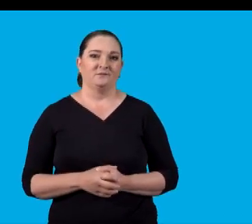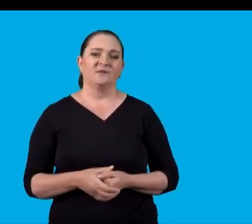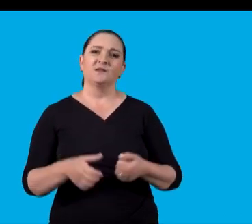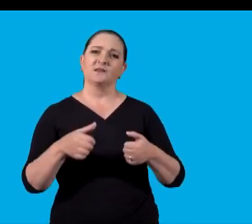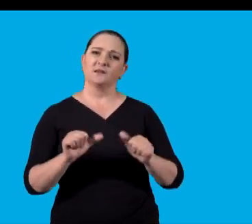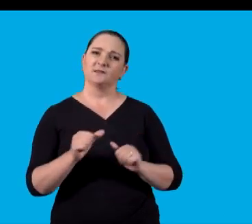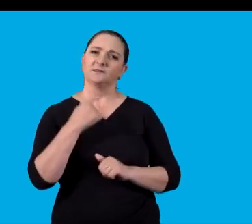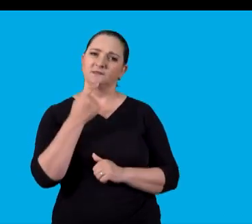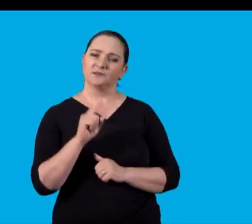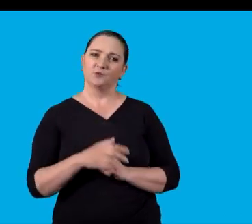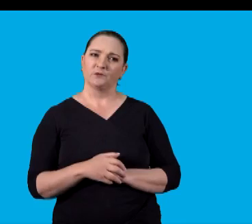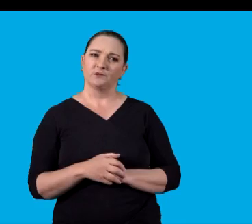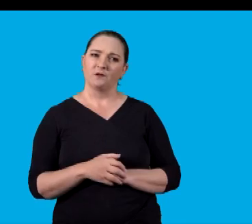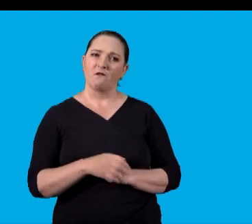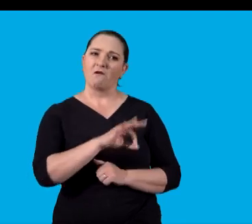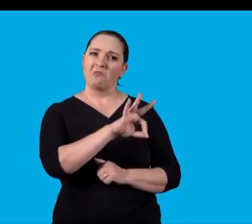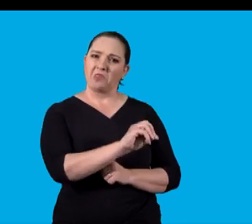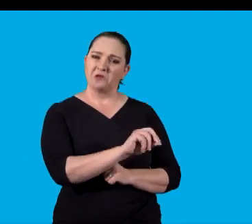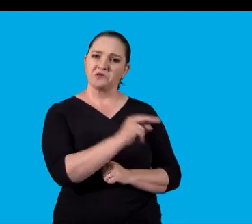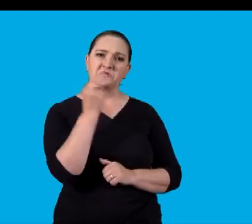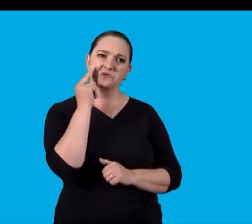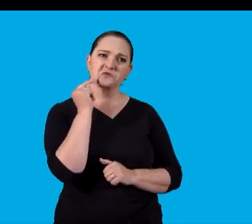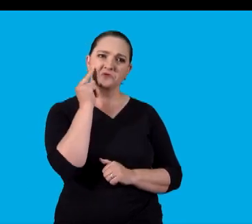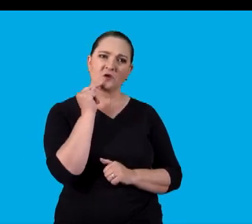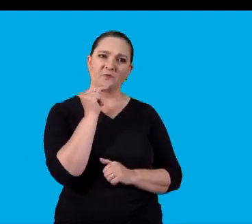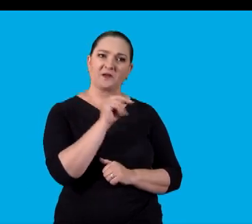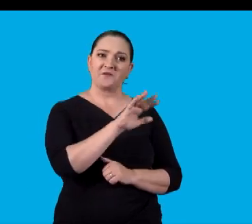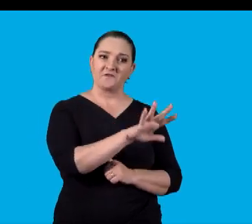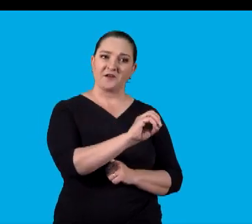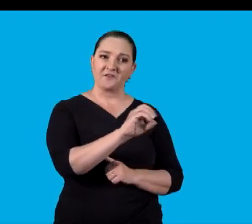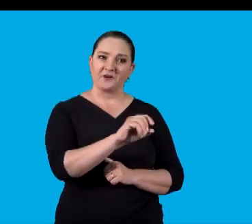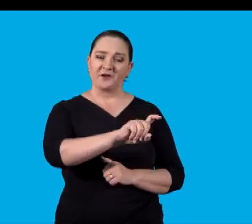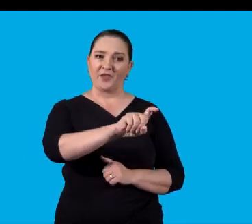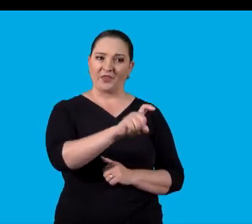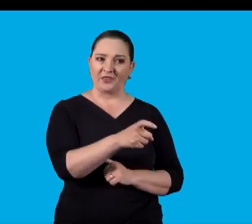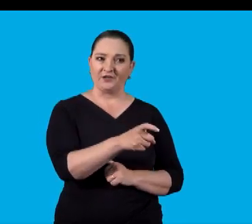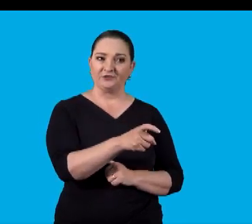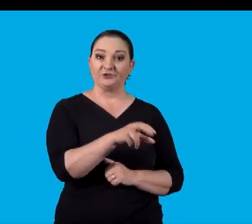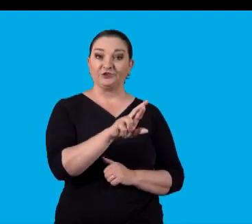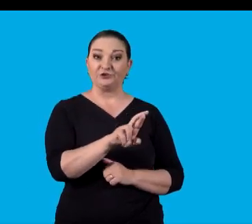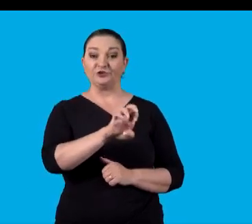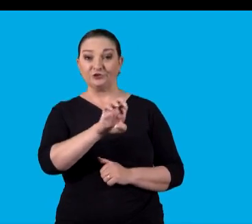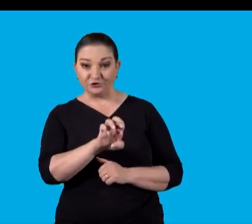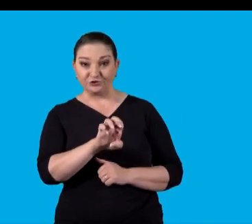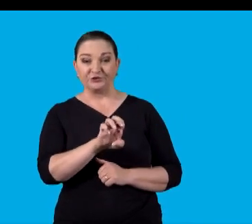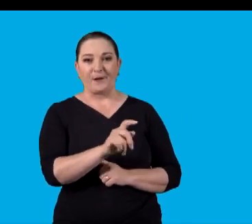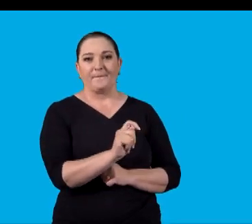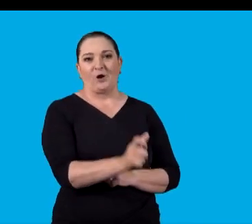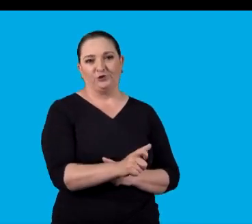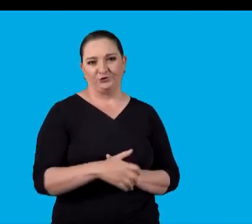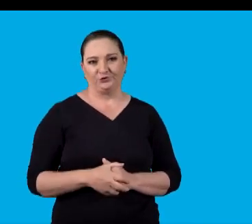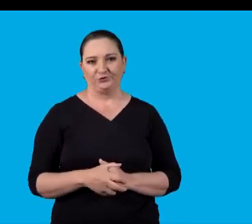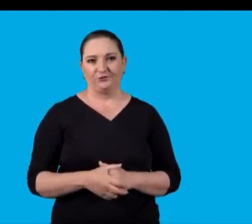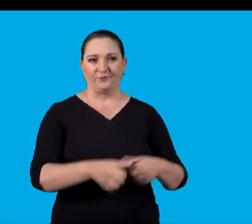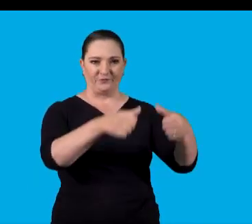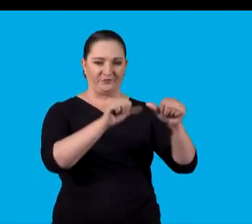5,500,000 over there. Then we're told on 30 November, 500,000 shares were repurchased.